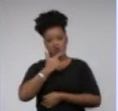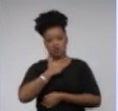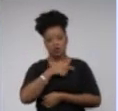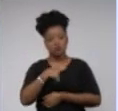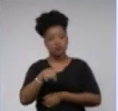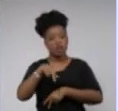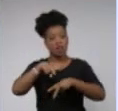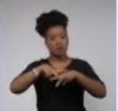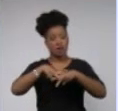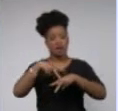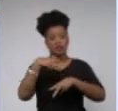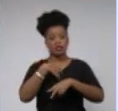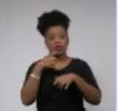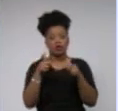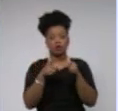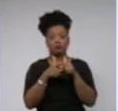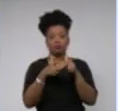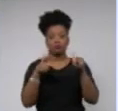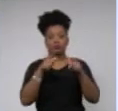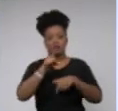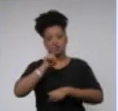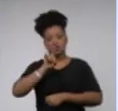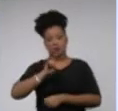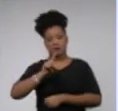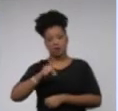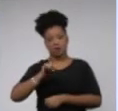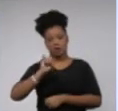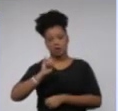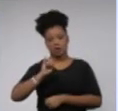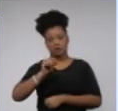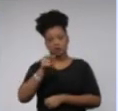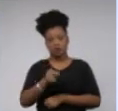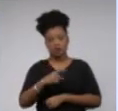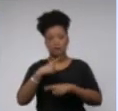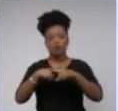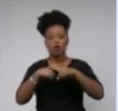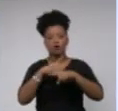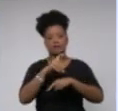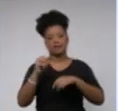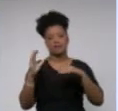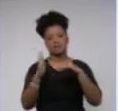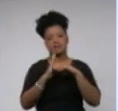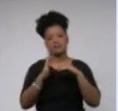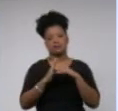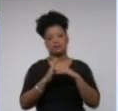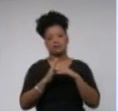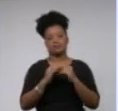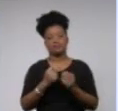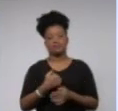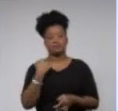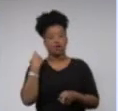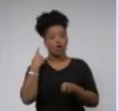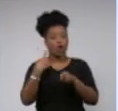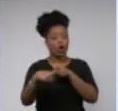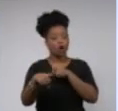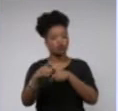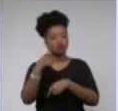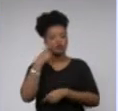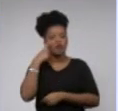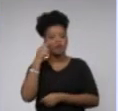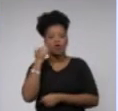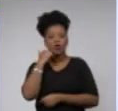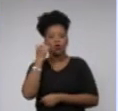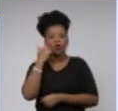The orange color reflects the 4 provinces with a rate between 3.38 and